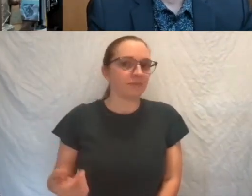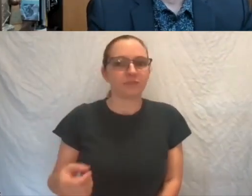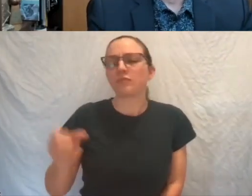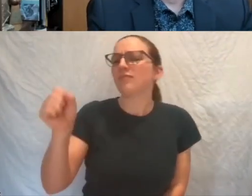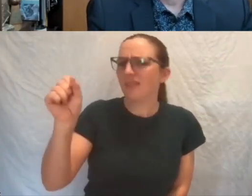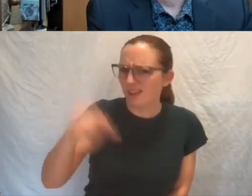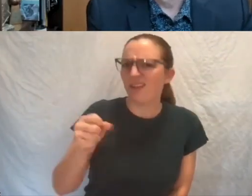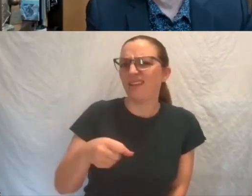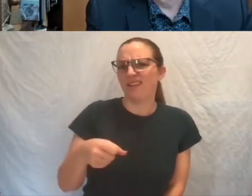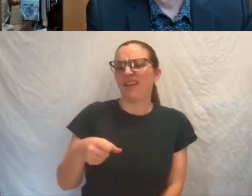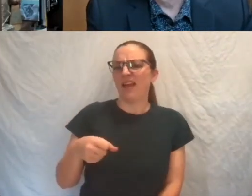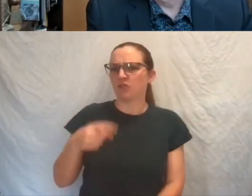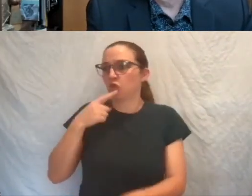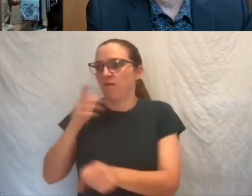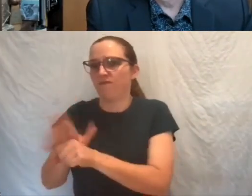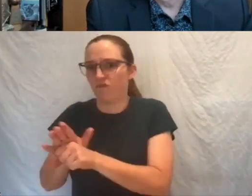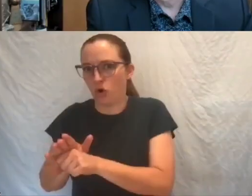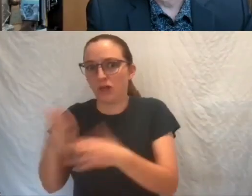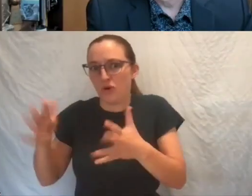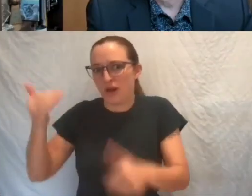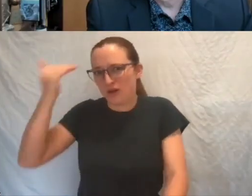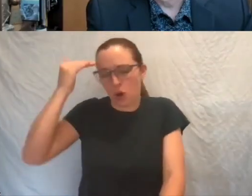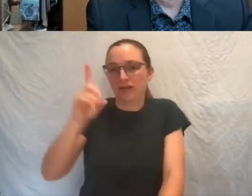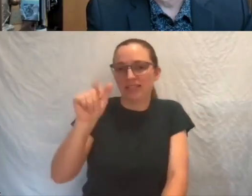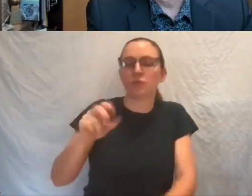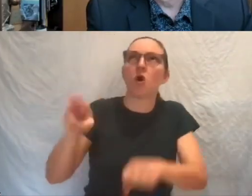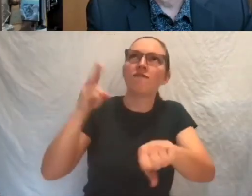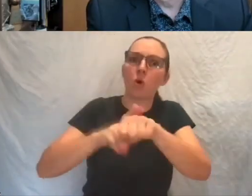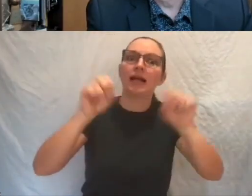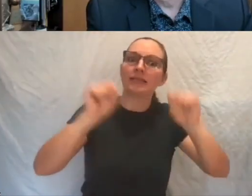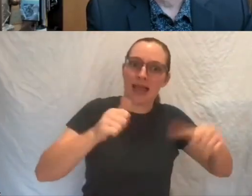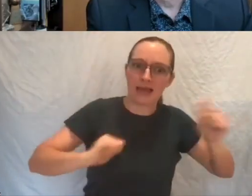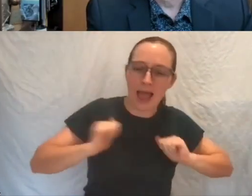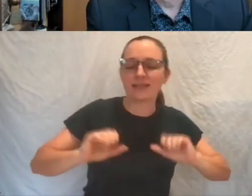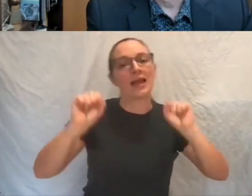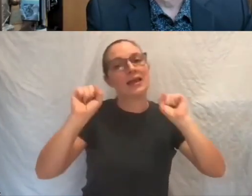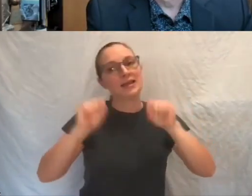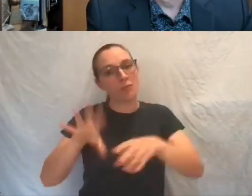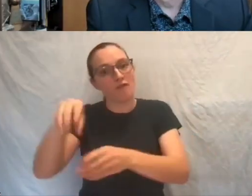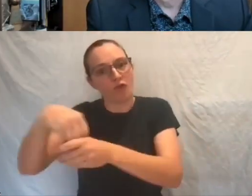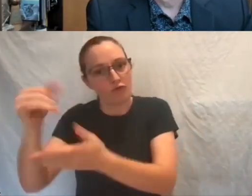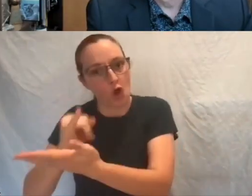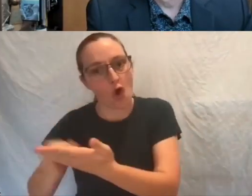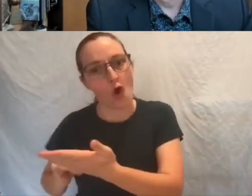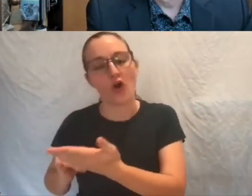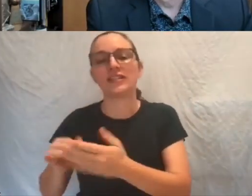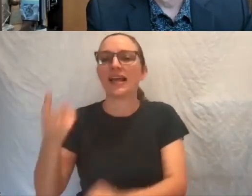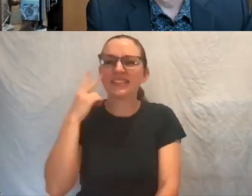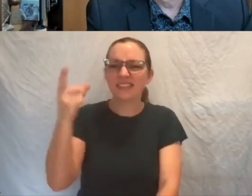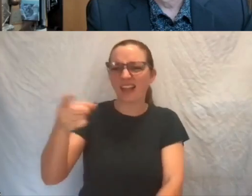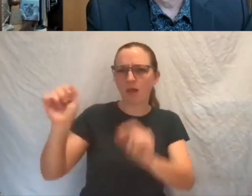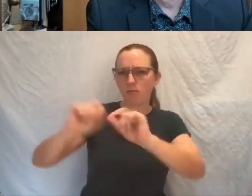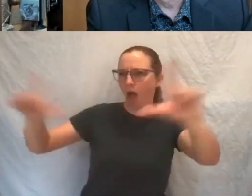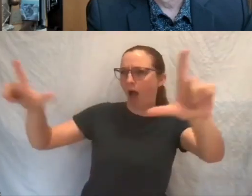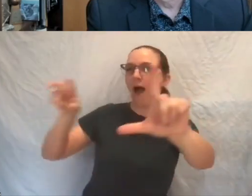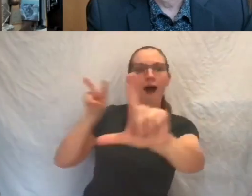does validate what I already know, which is disabled people of course can act and they can be in the arts, and seeing them on screen and